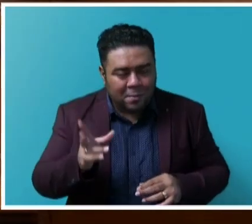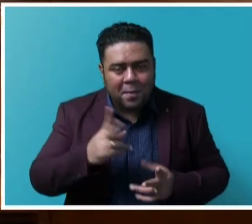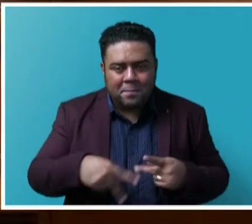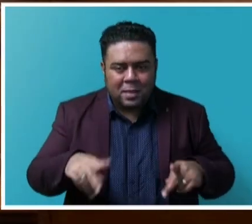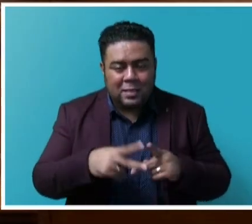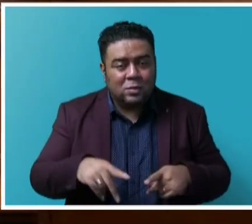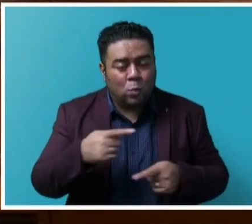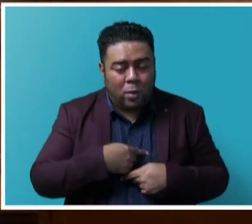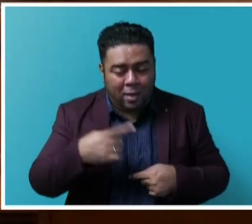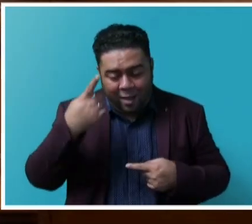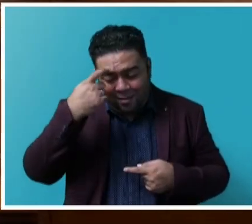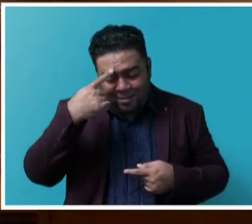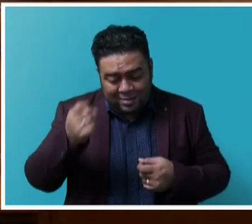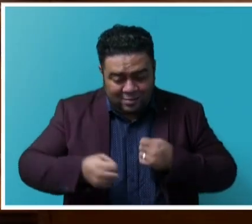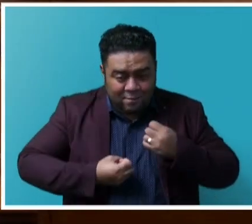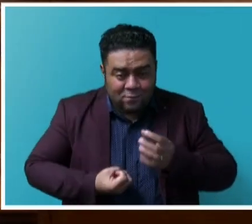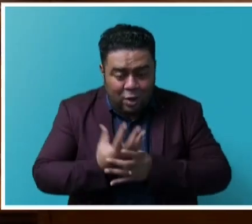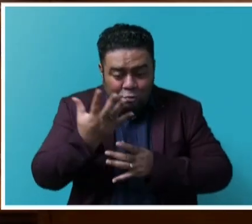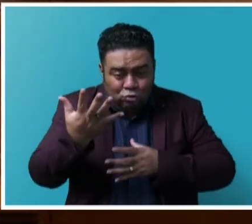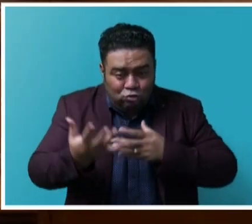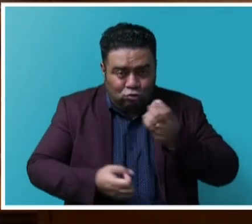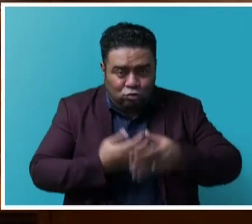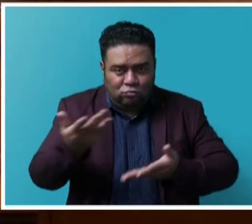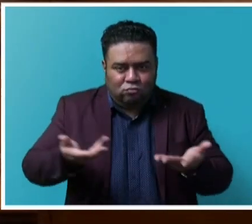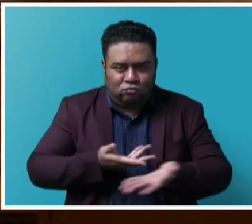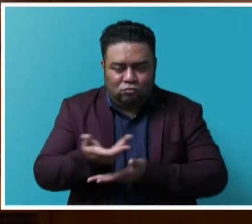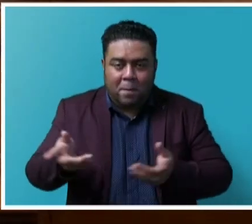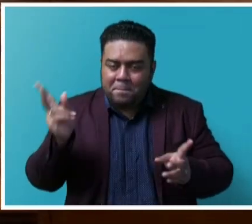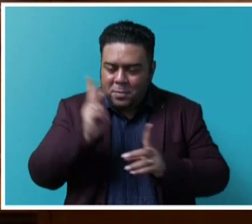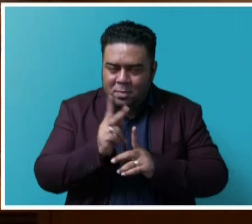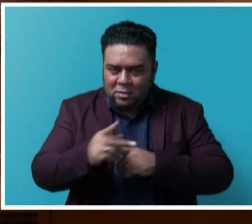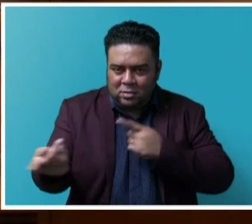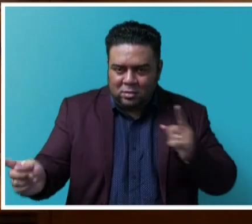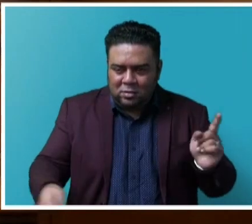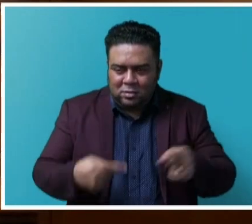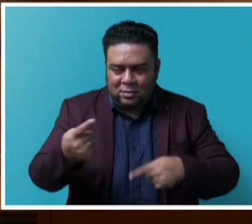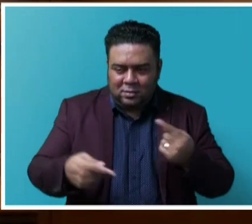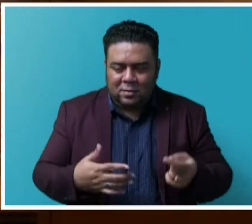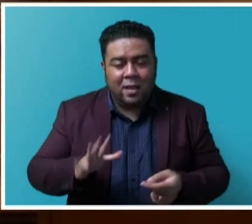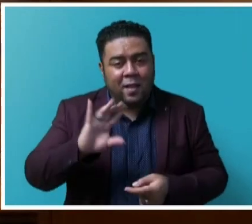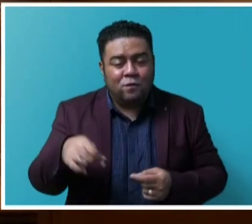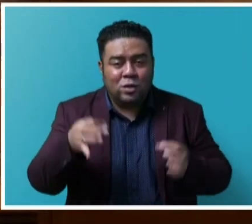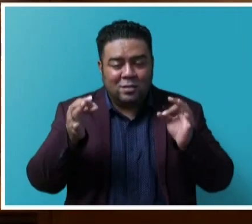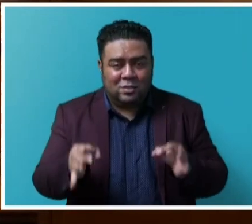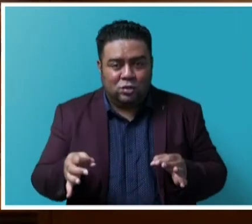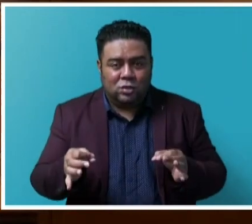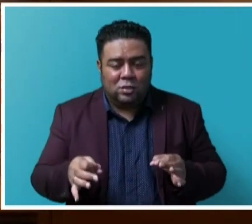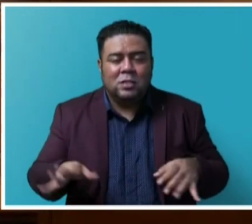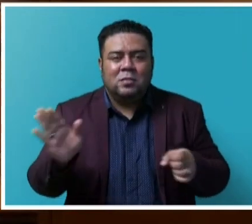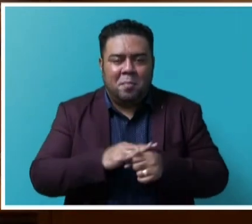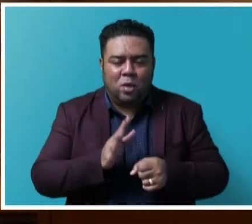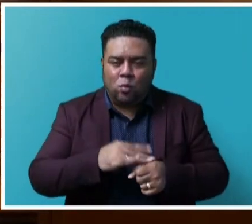where ideas flourish, where debates are driven by purpose, and where every decision is made